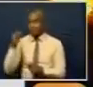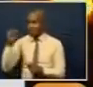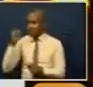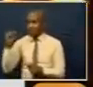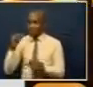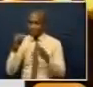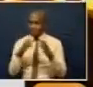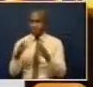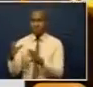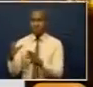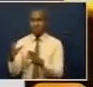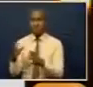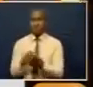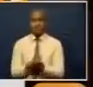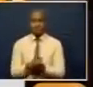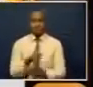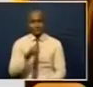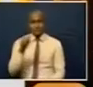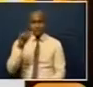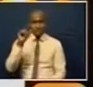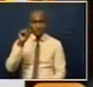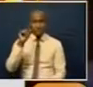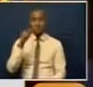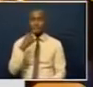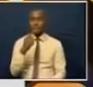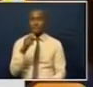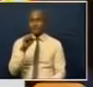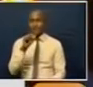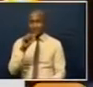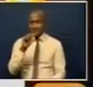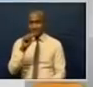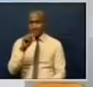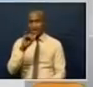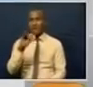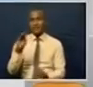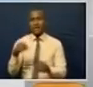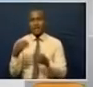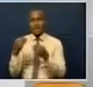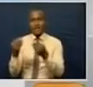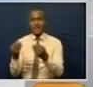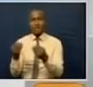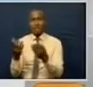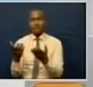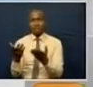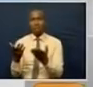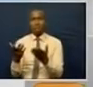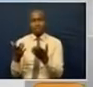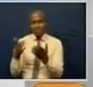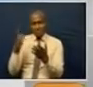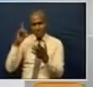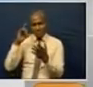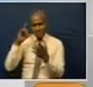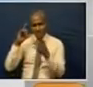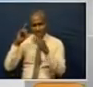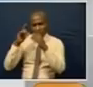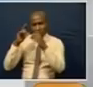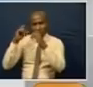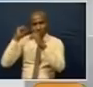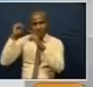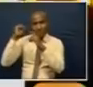They were. More tweets. Kiage Kevin says, Senator Sakaja gives the youth a larger picture of politics and leadership as it should